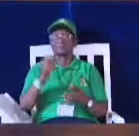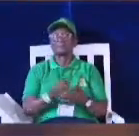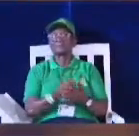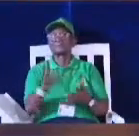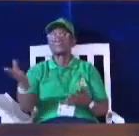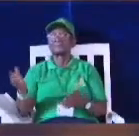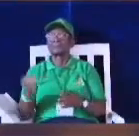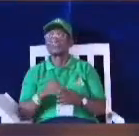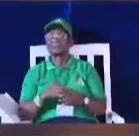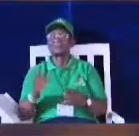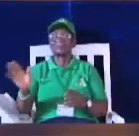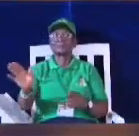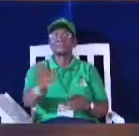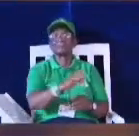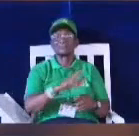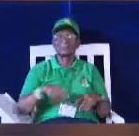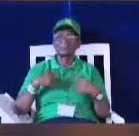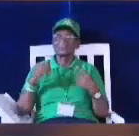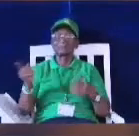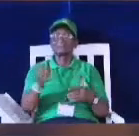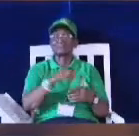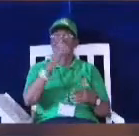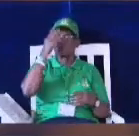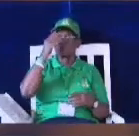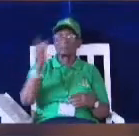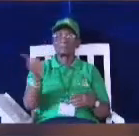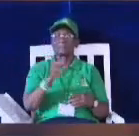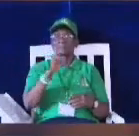And you know you are still living in sin.